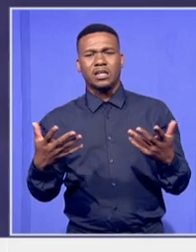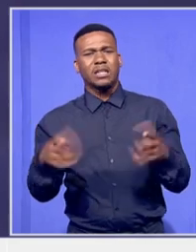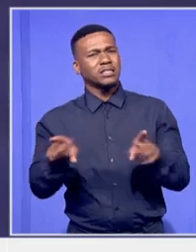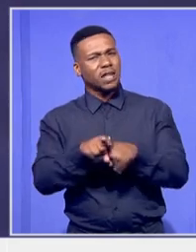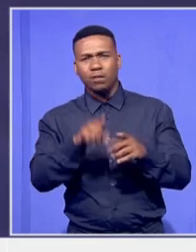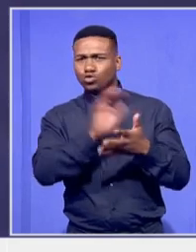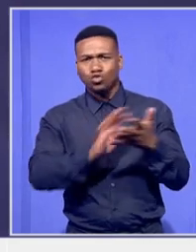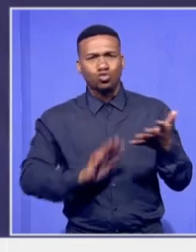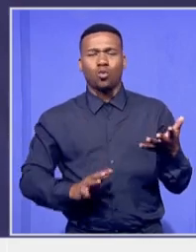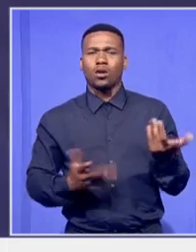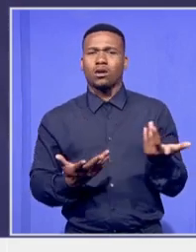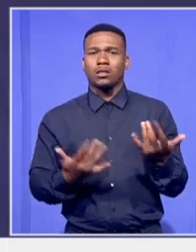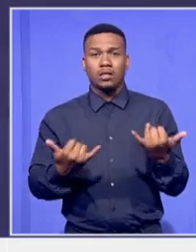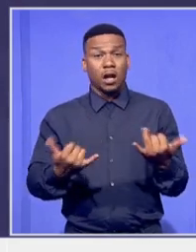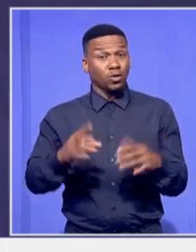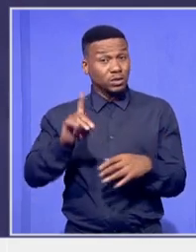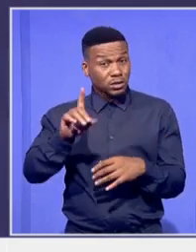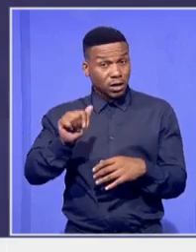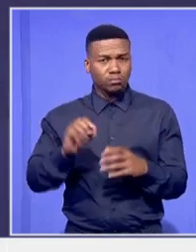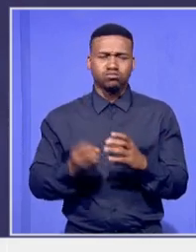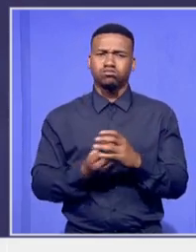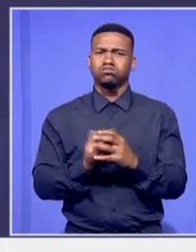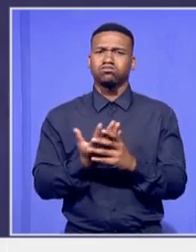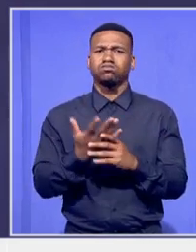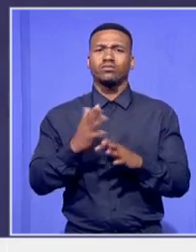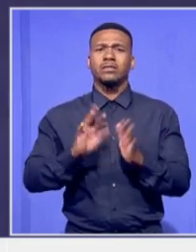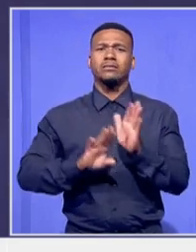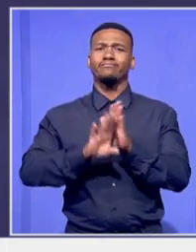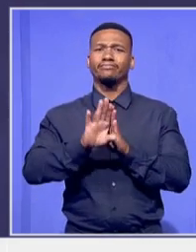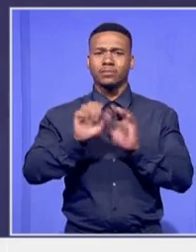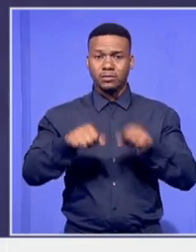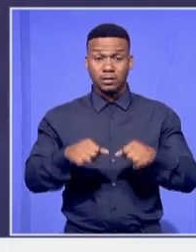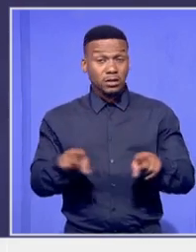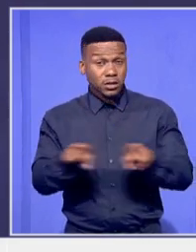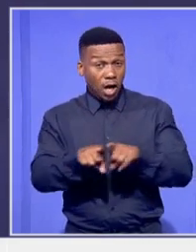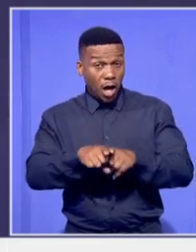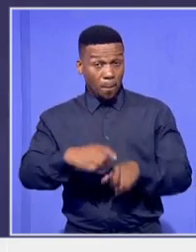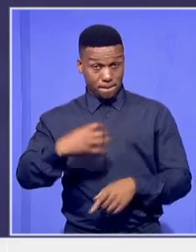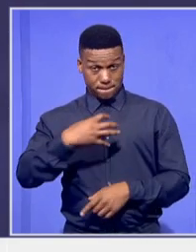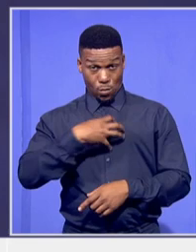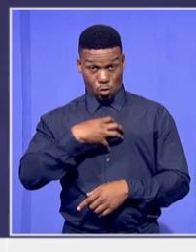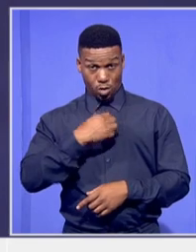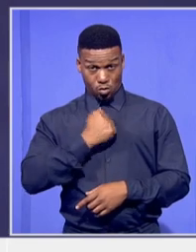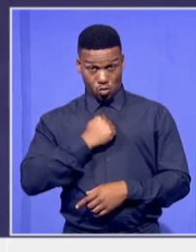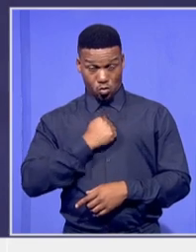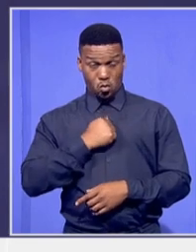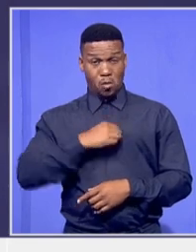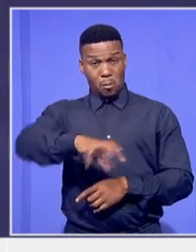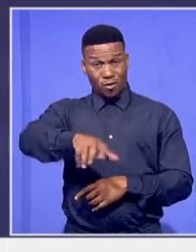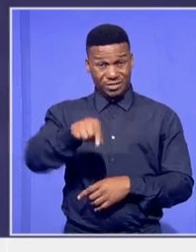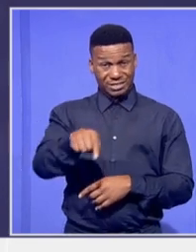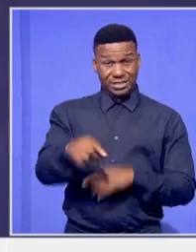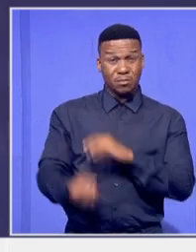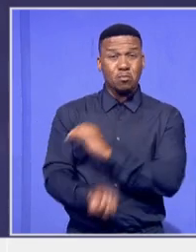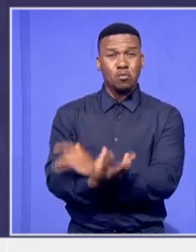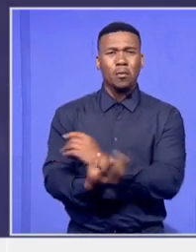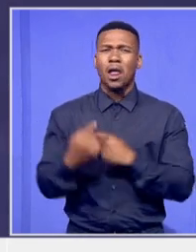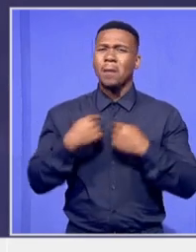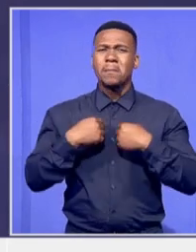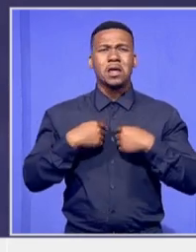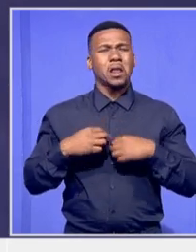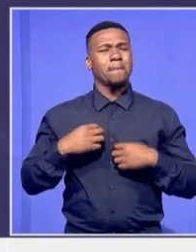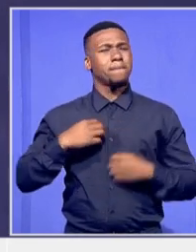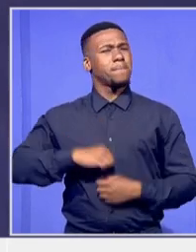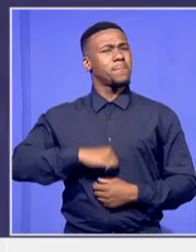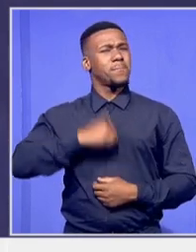double-digit growth for the DA. In my home province of Mpumalanga, I am so proud of the by-election that we had